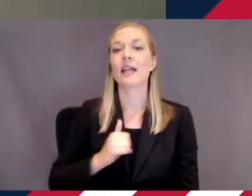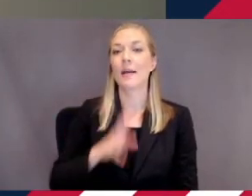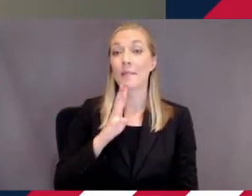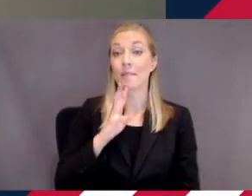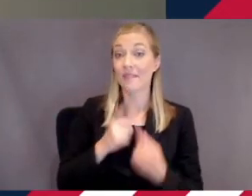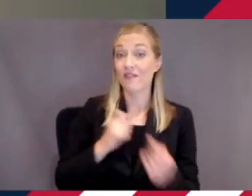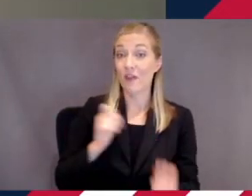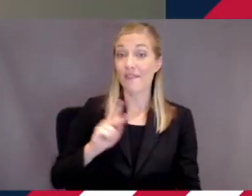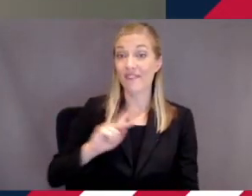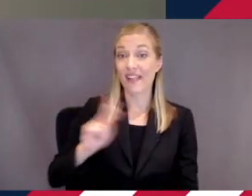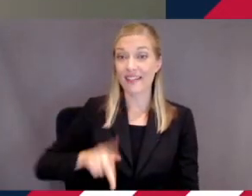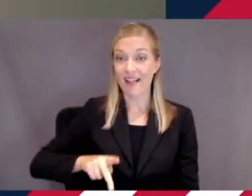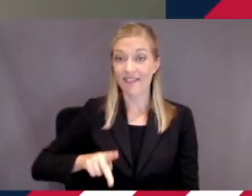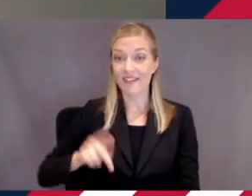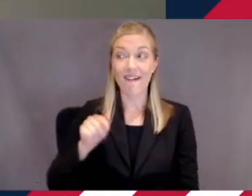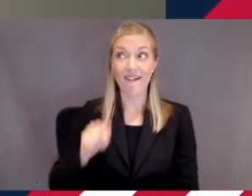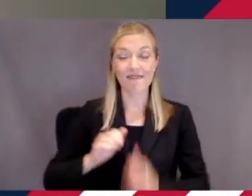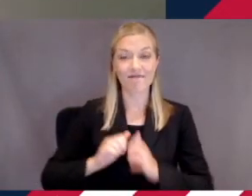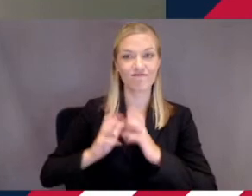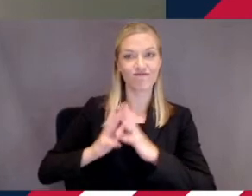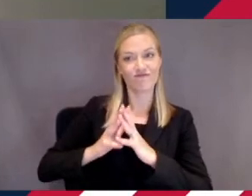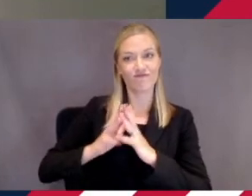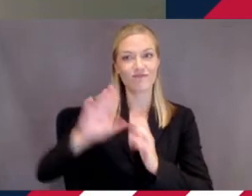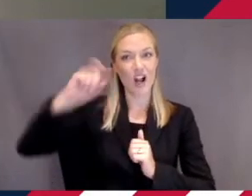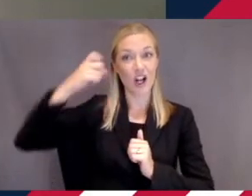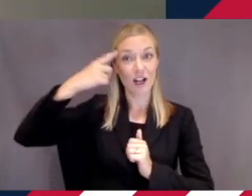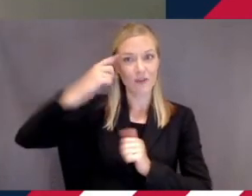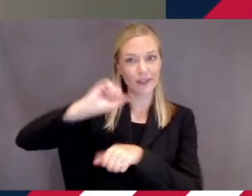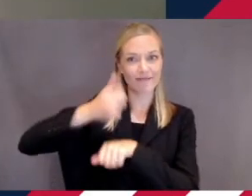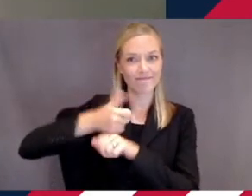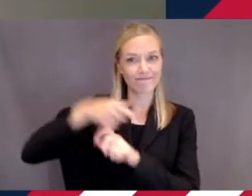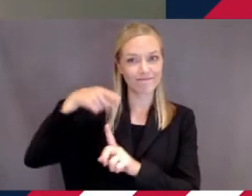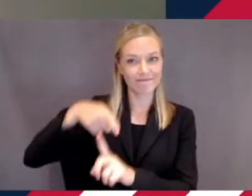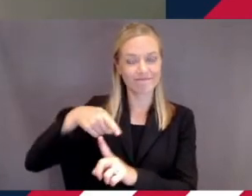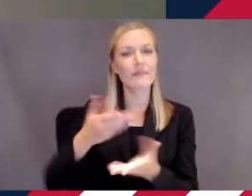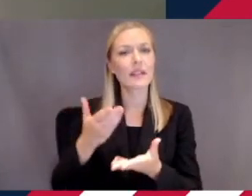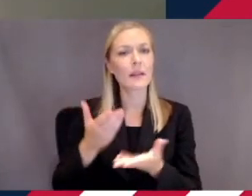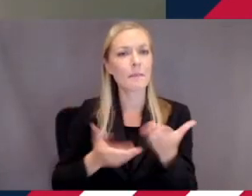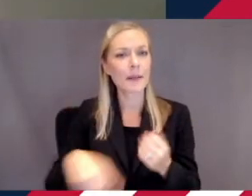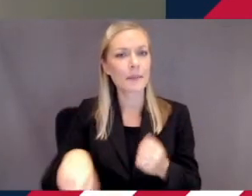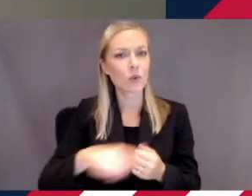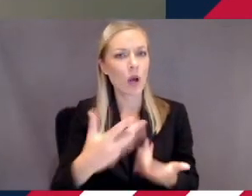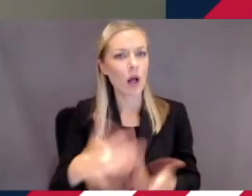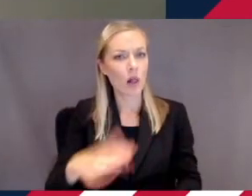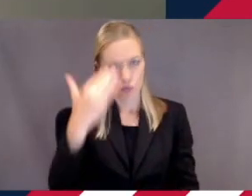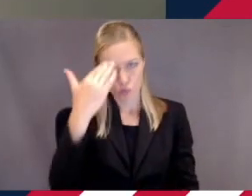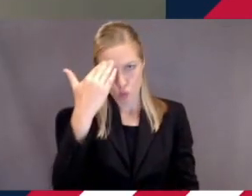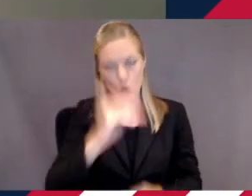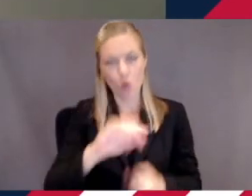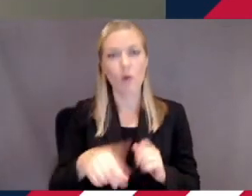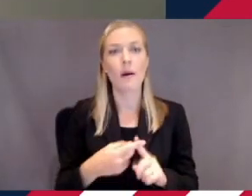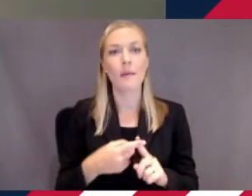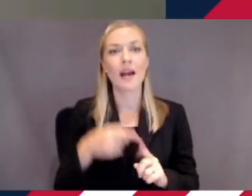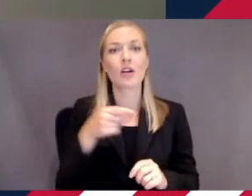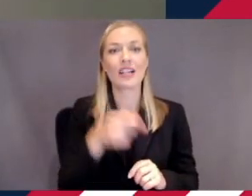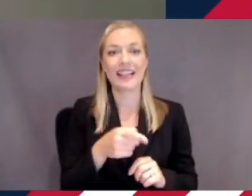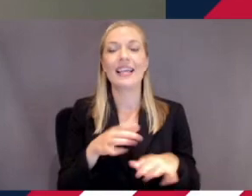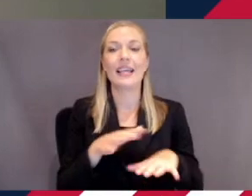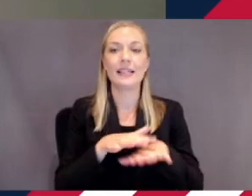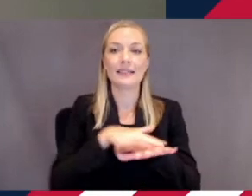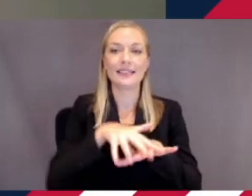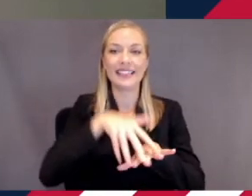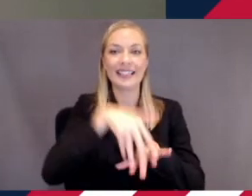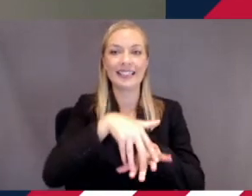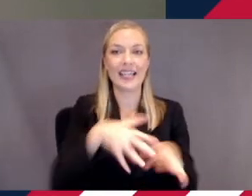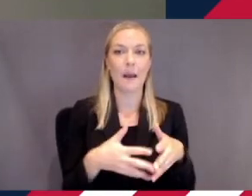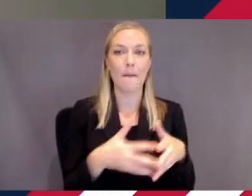Some of you may know me as Executive Director of Impact, which seeks to boost representation of the Indian American community, but I'm speaking to you as a